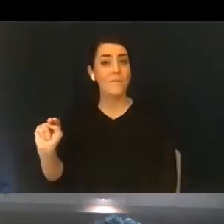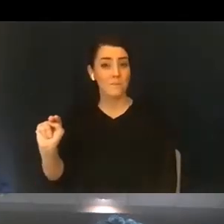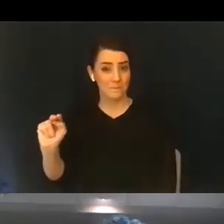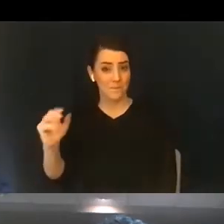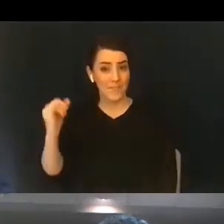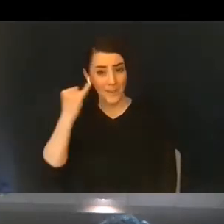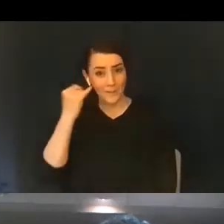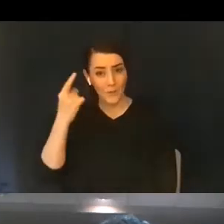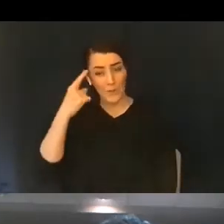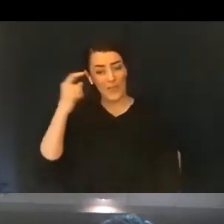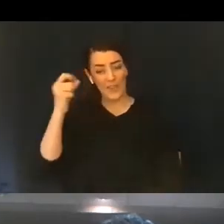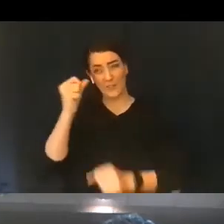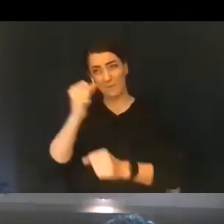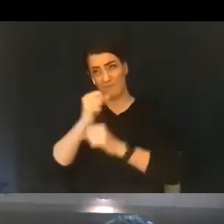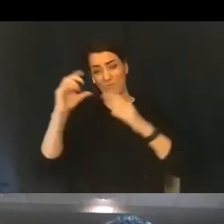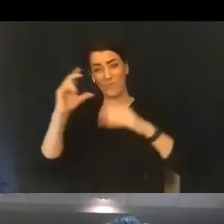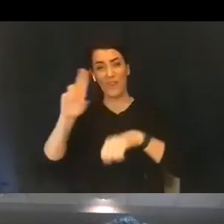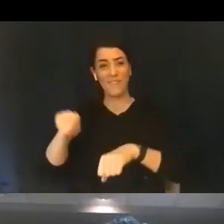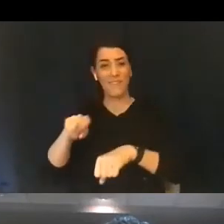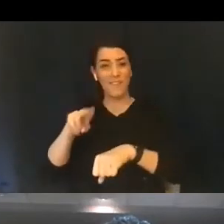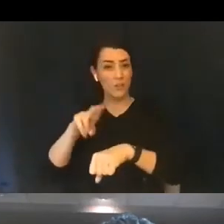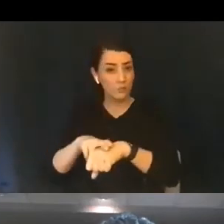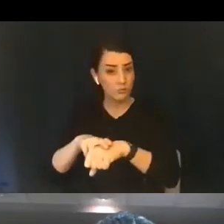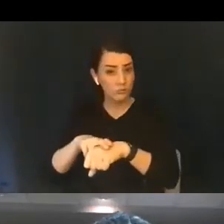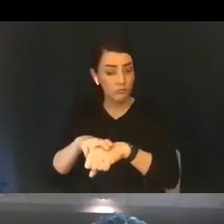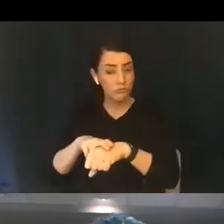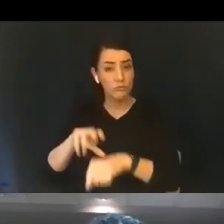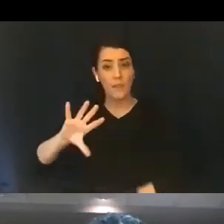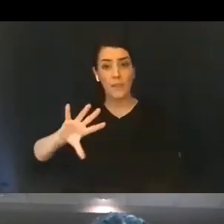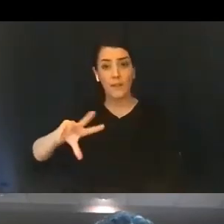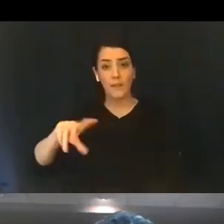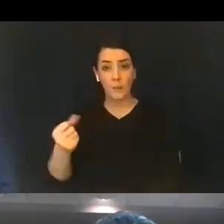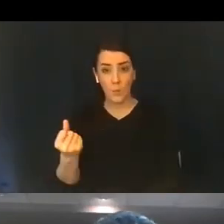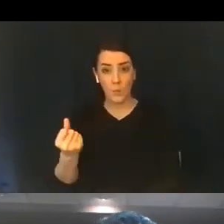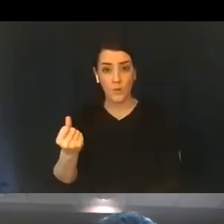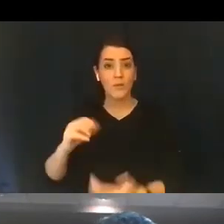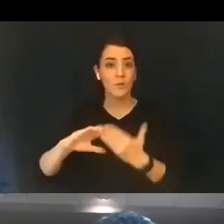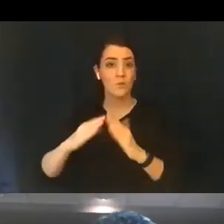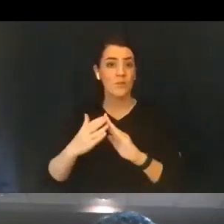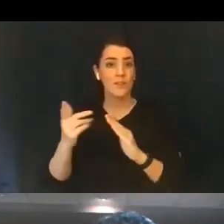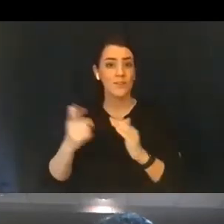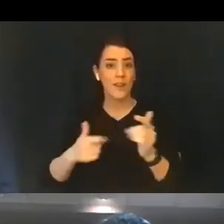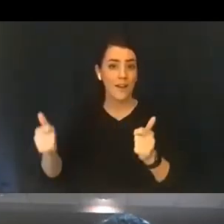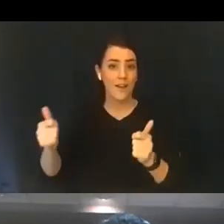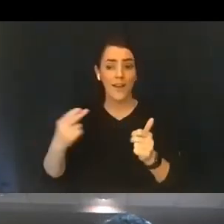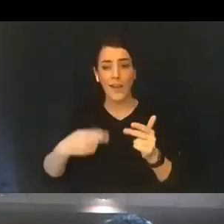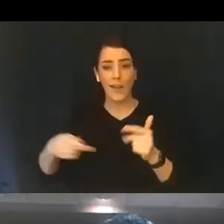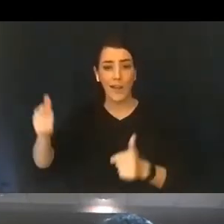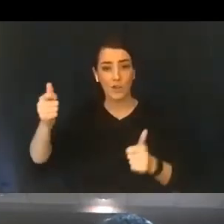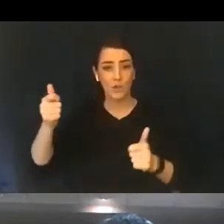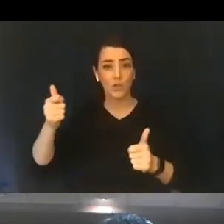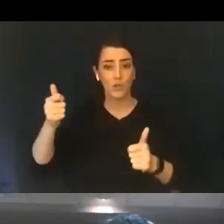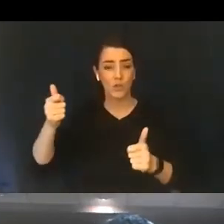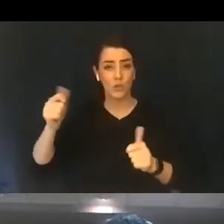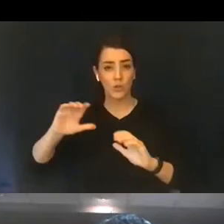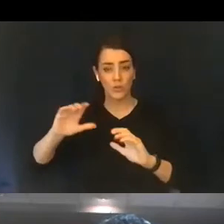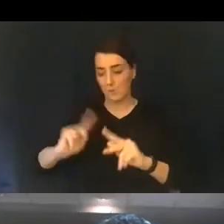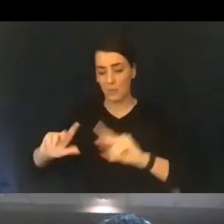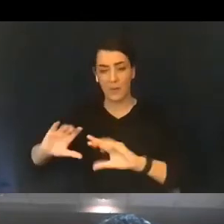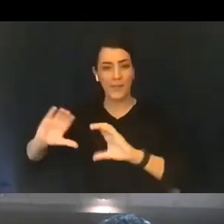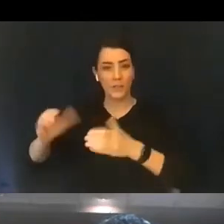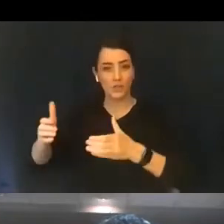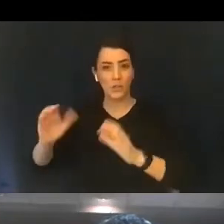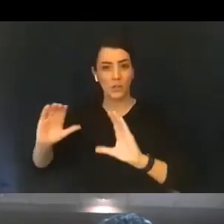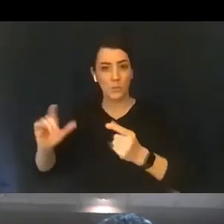scale, the Cambodian community has a higher number in population when you compare it to the Hmong, when you compare it to